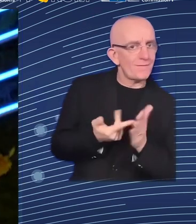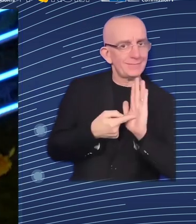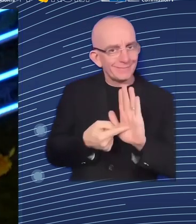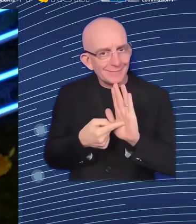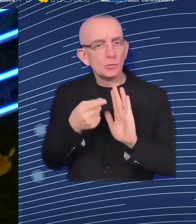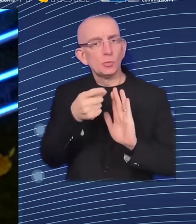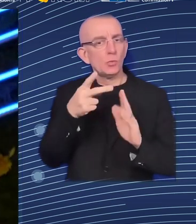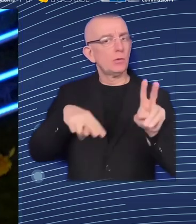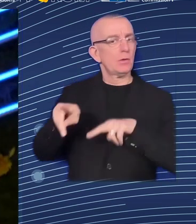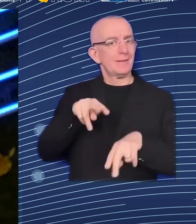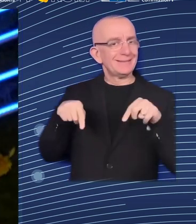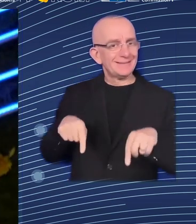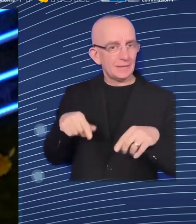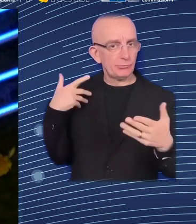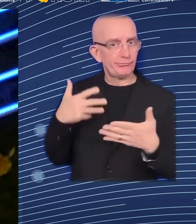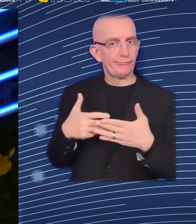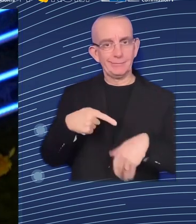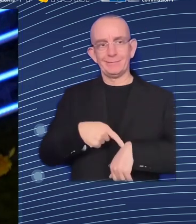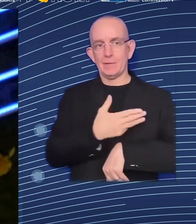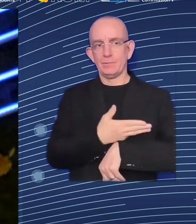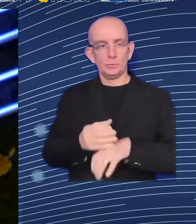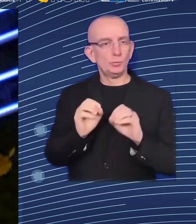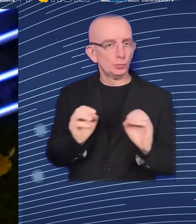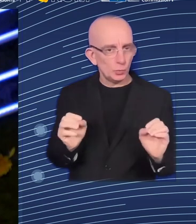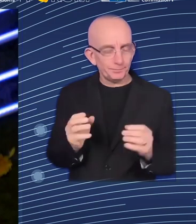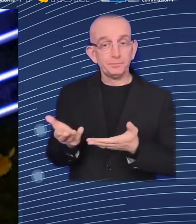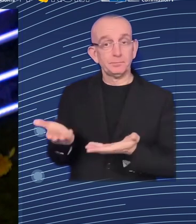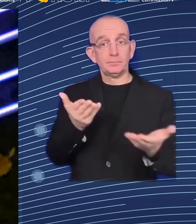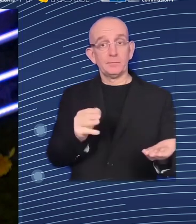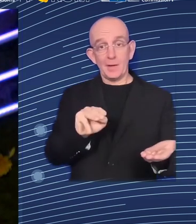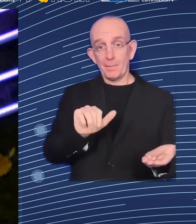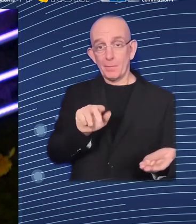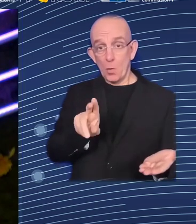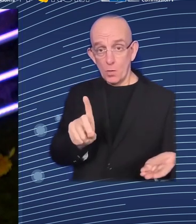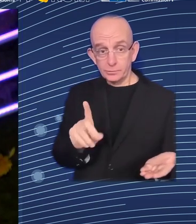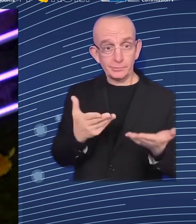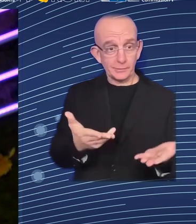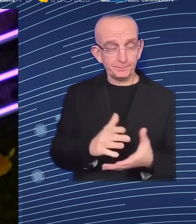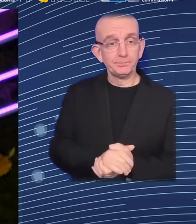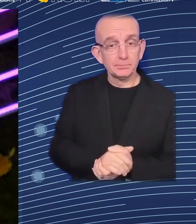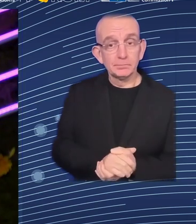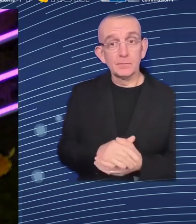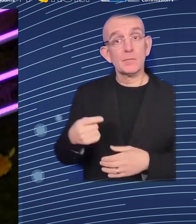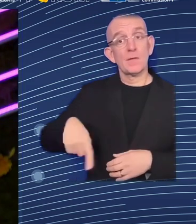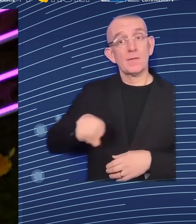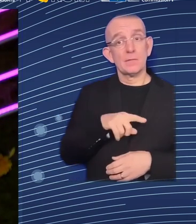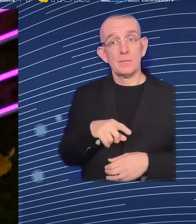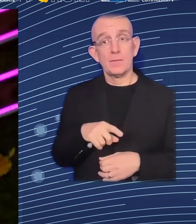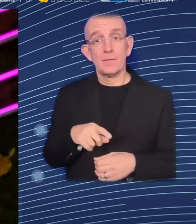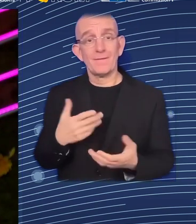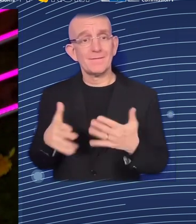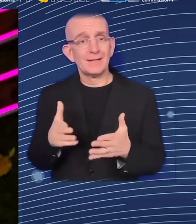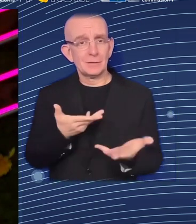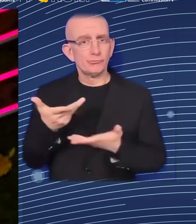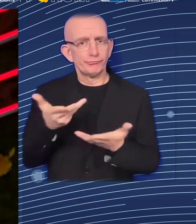can at least pretty confidently say that it shows. We're looking at men and women as